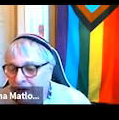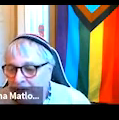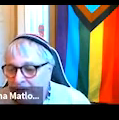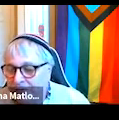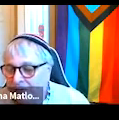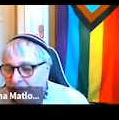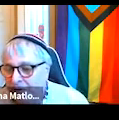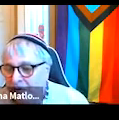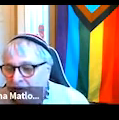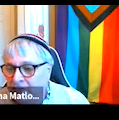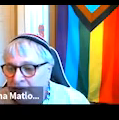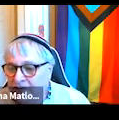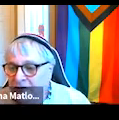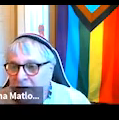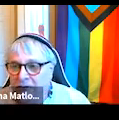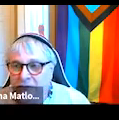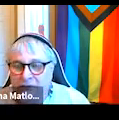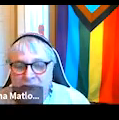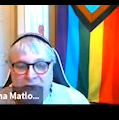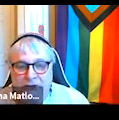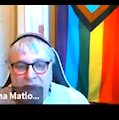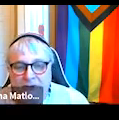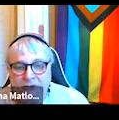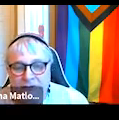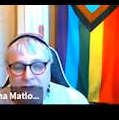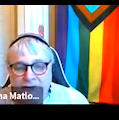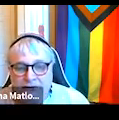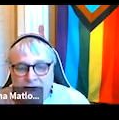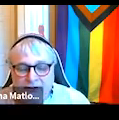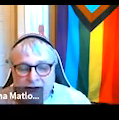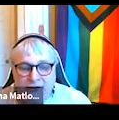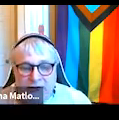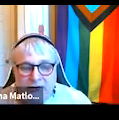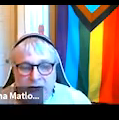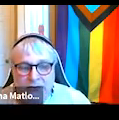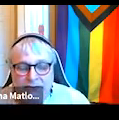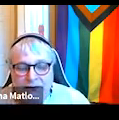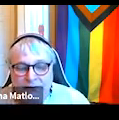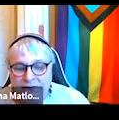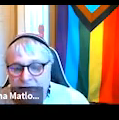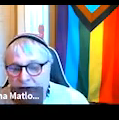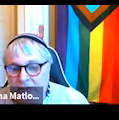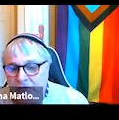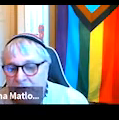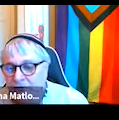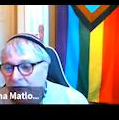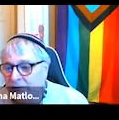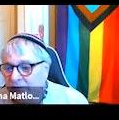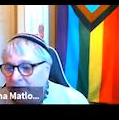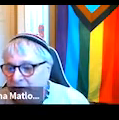I always make my slides available, and the slides are available